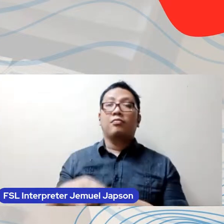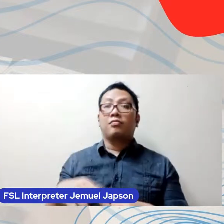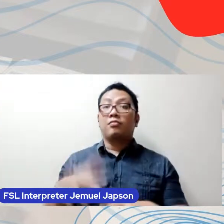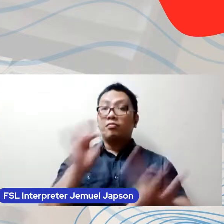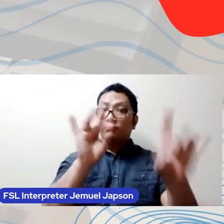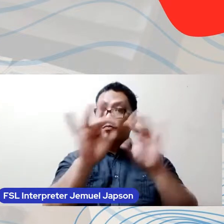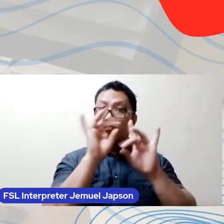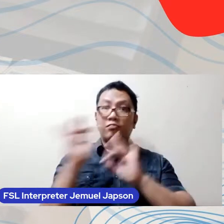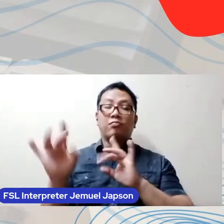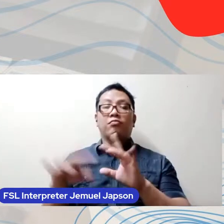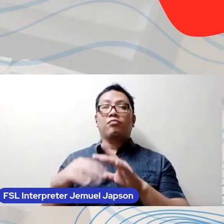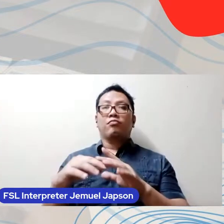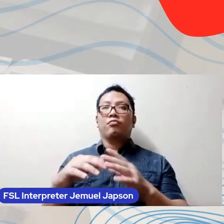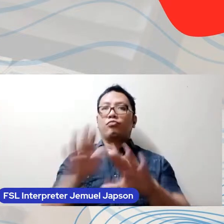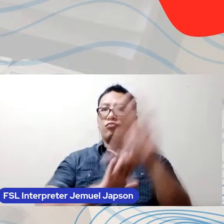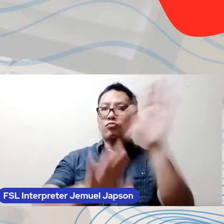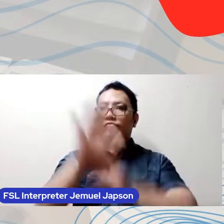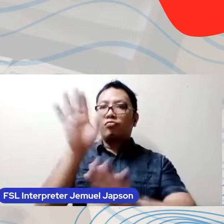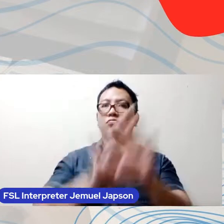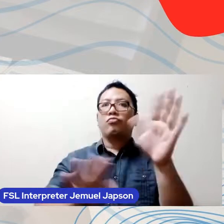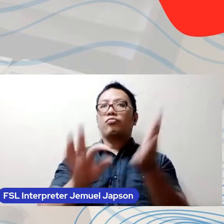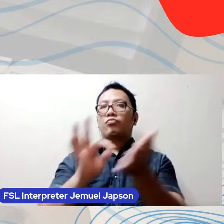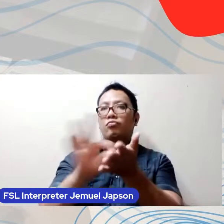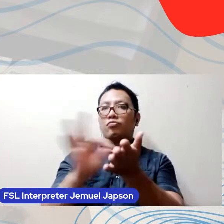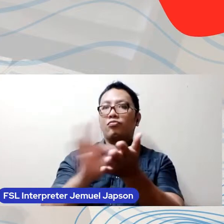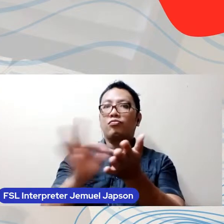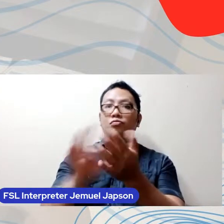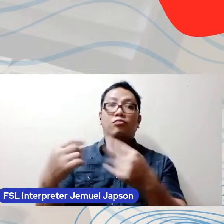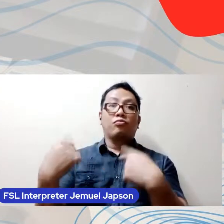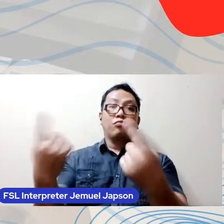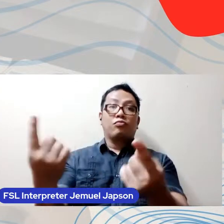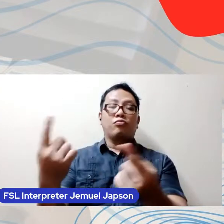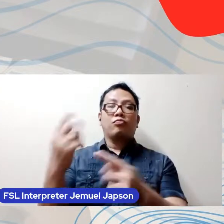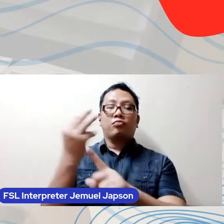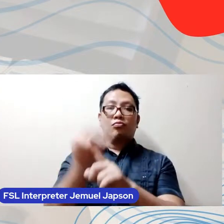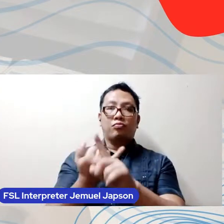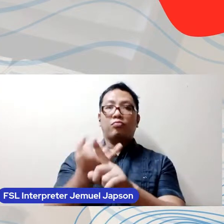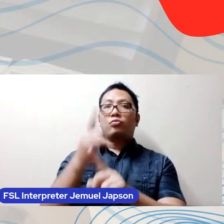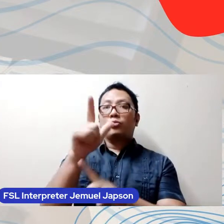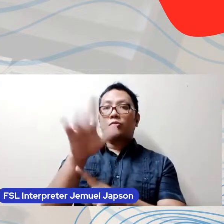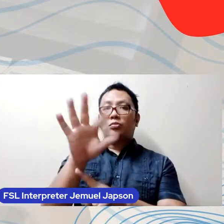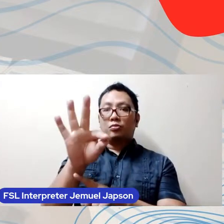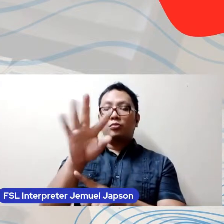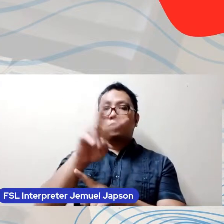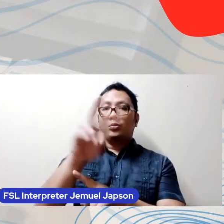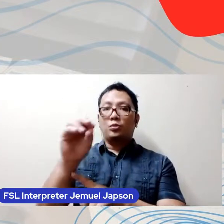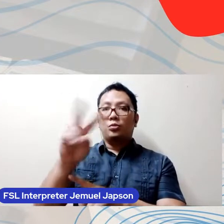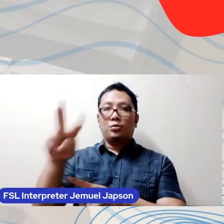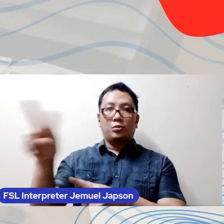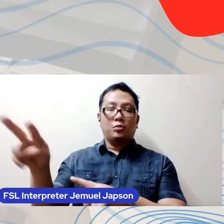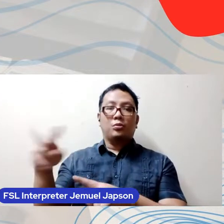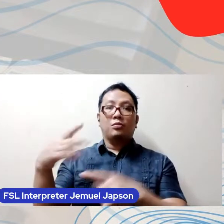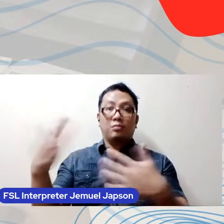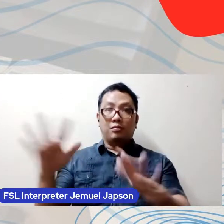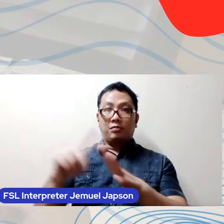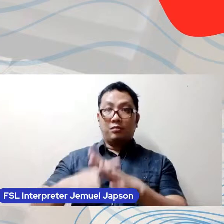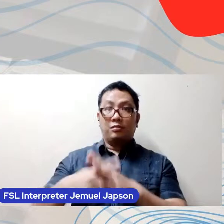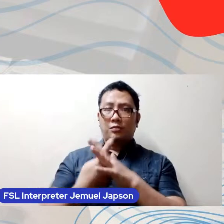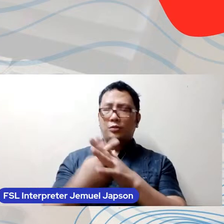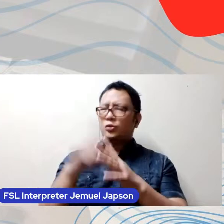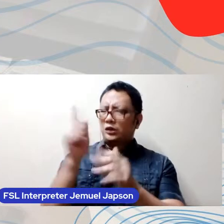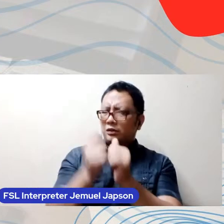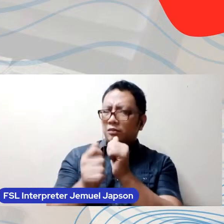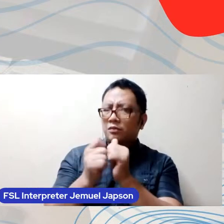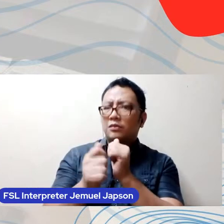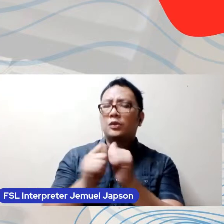the 2022 national and local elections have started. But many of us are probably wondering what it is, why this